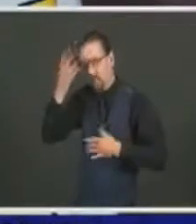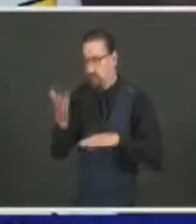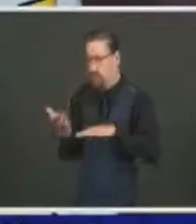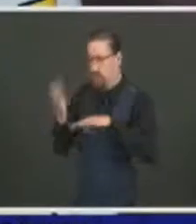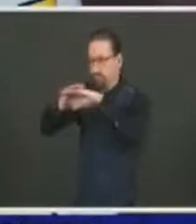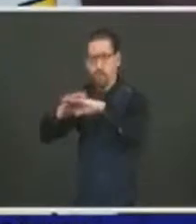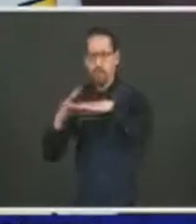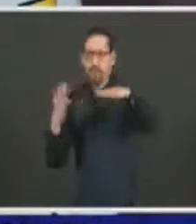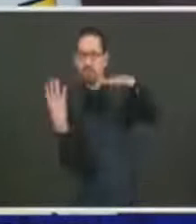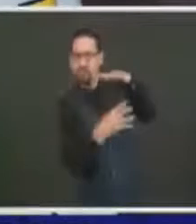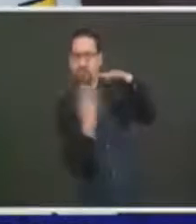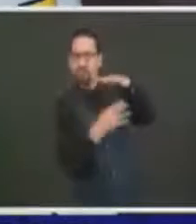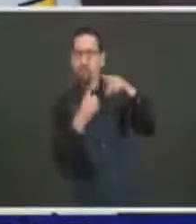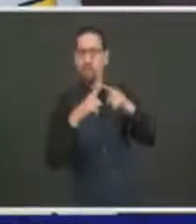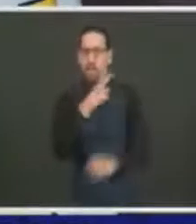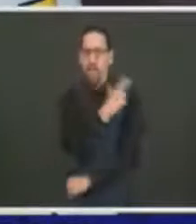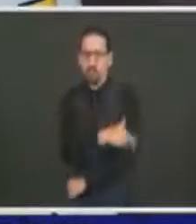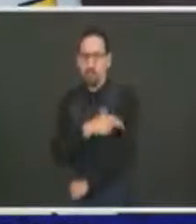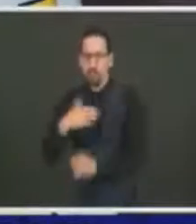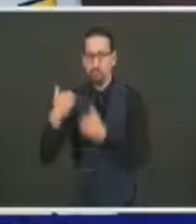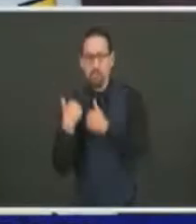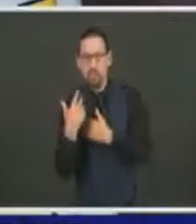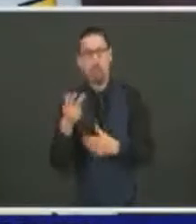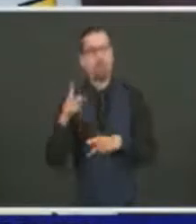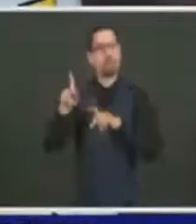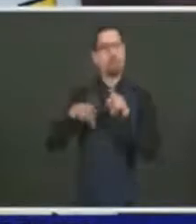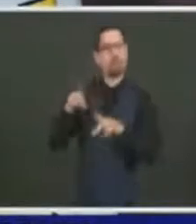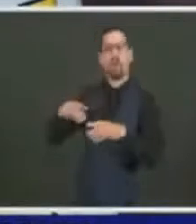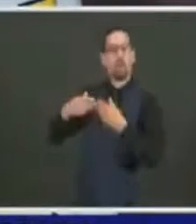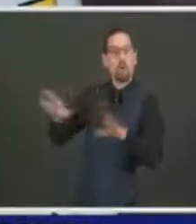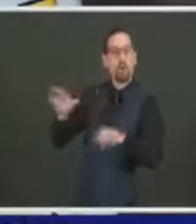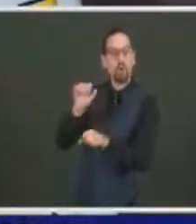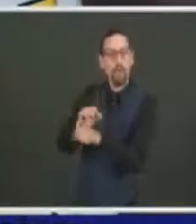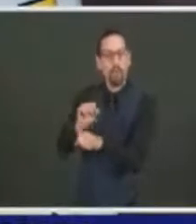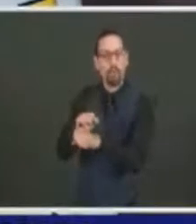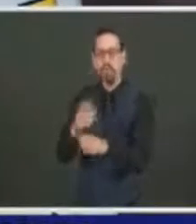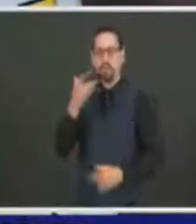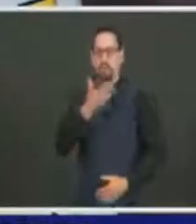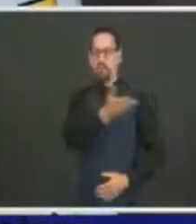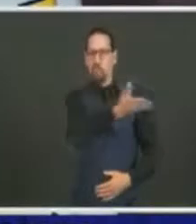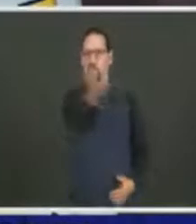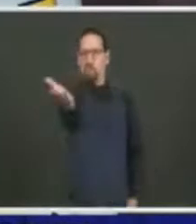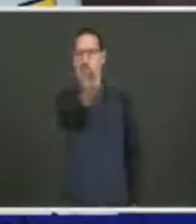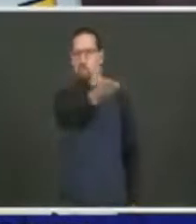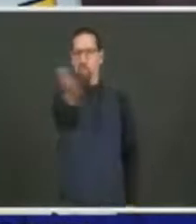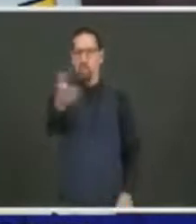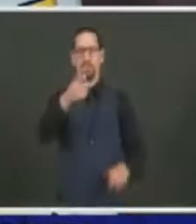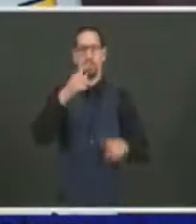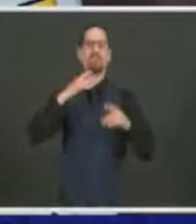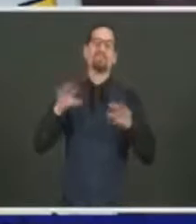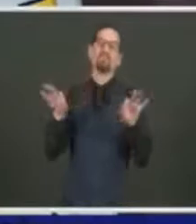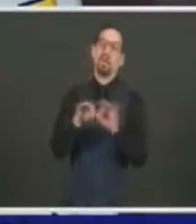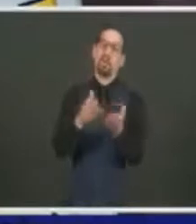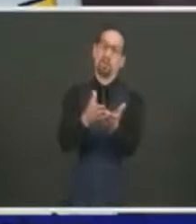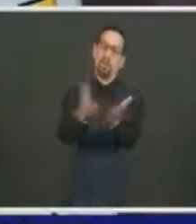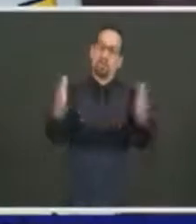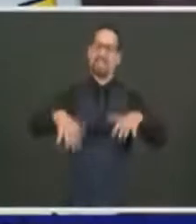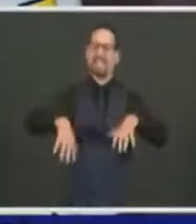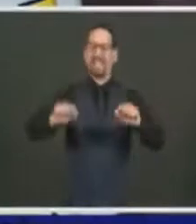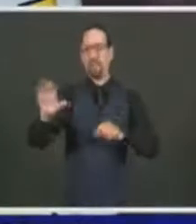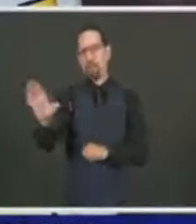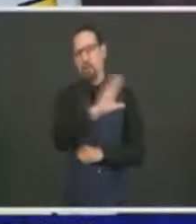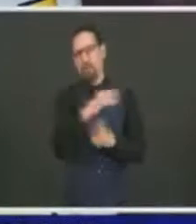jobs, and our state going backwards, as is happening in many of our other states. And you know what? There's no reason it should